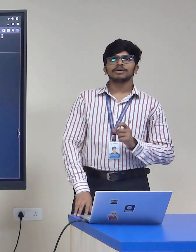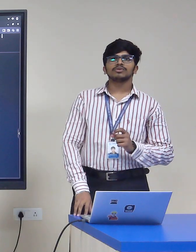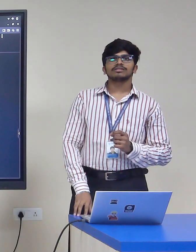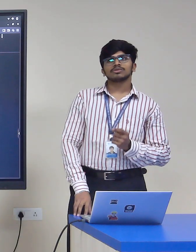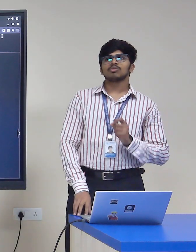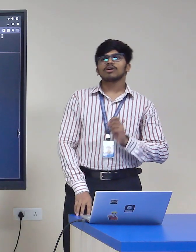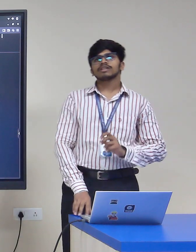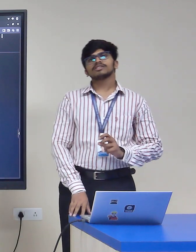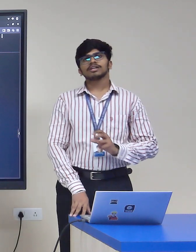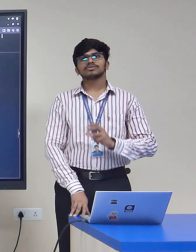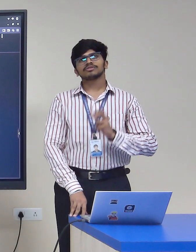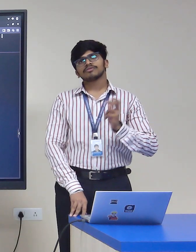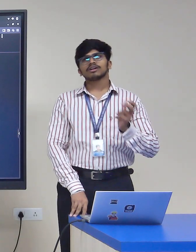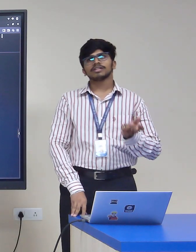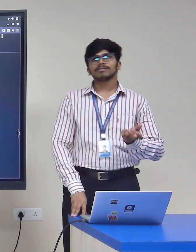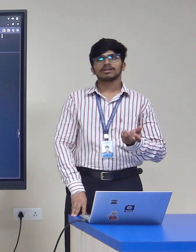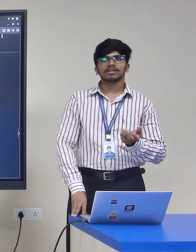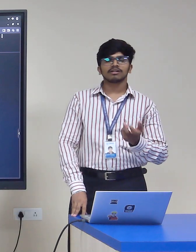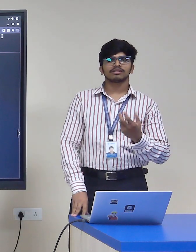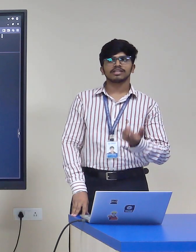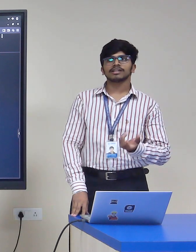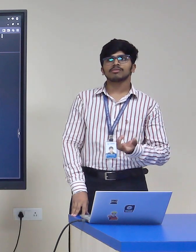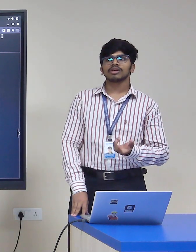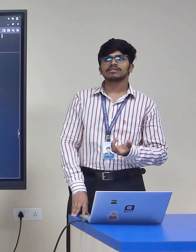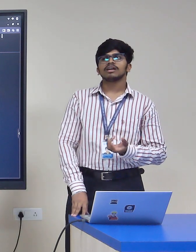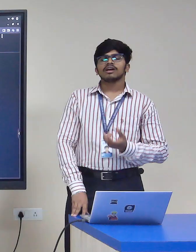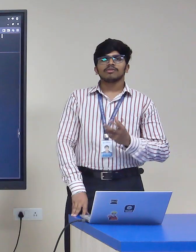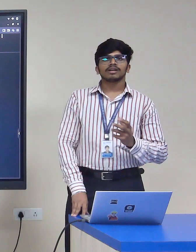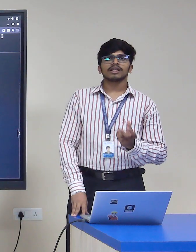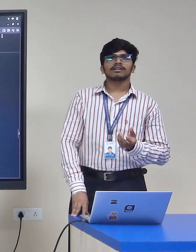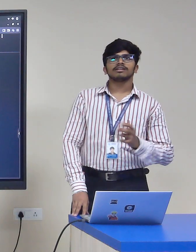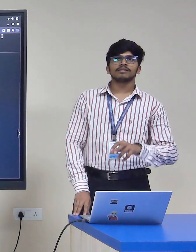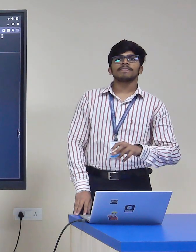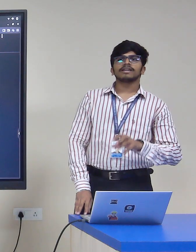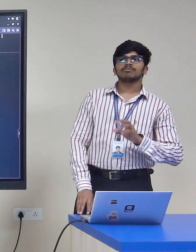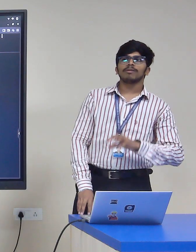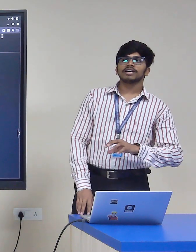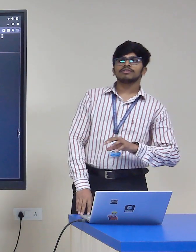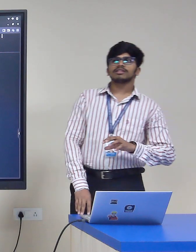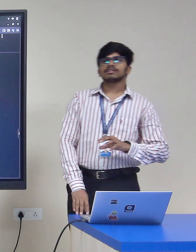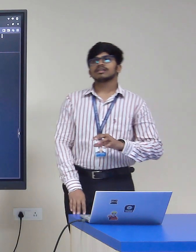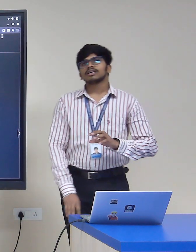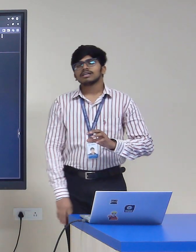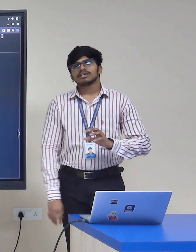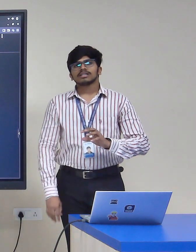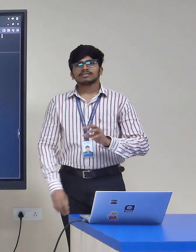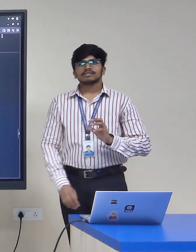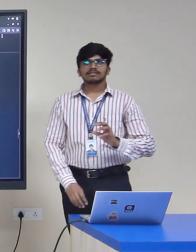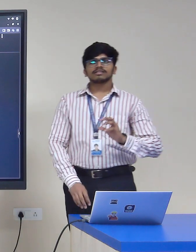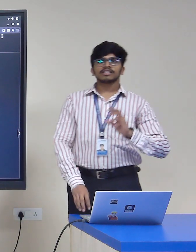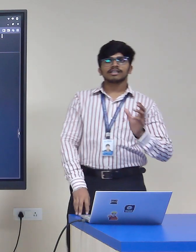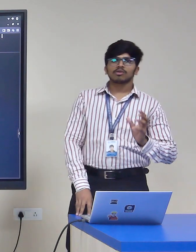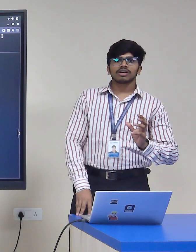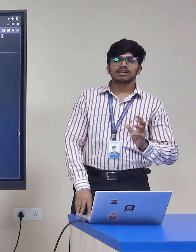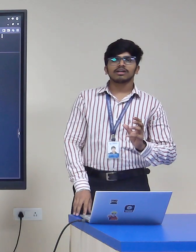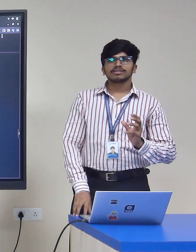net V2 is the two models which are used for deep learning or CNN models. Where like here in mobile net V3, this is